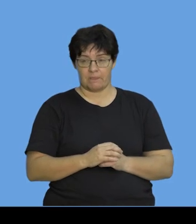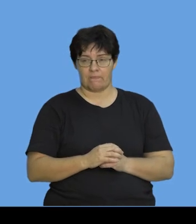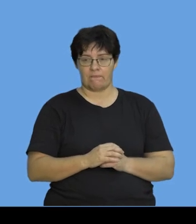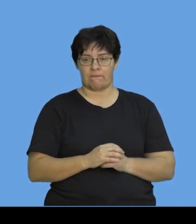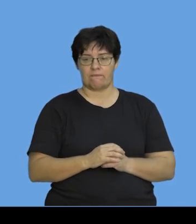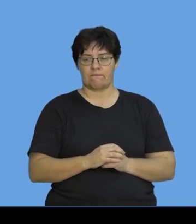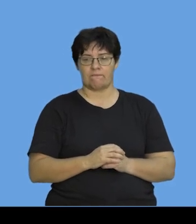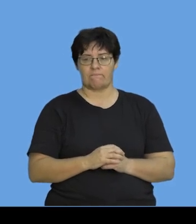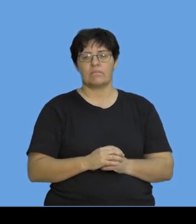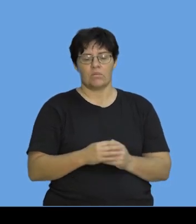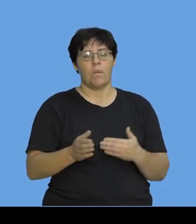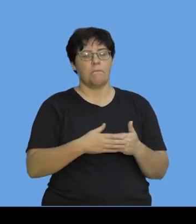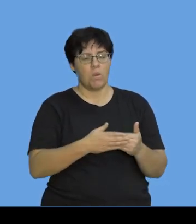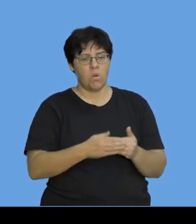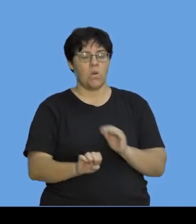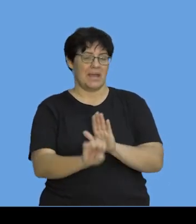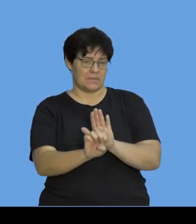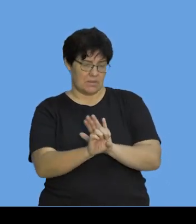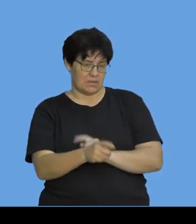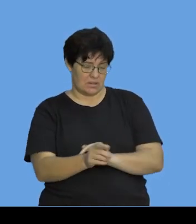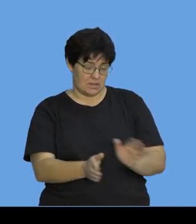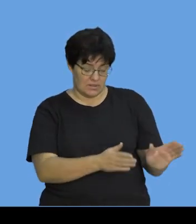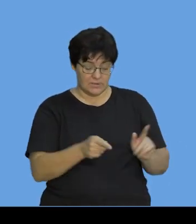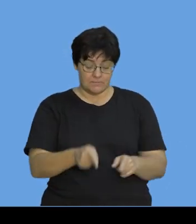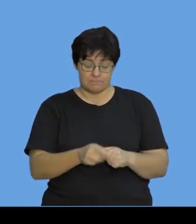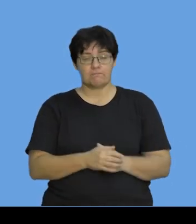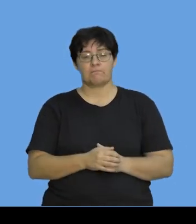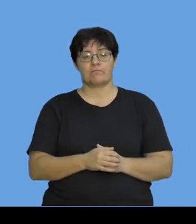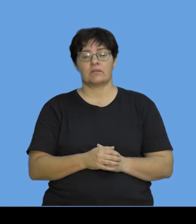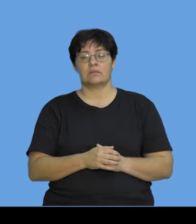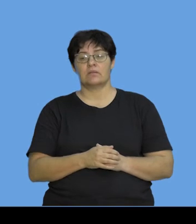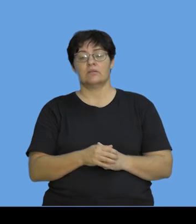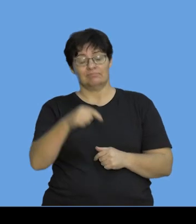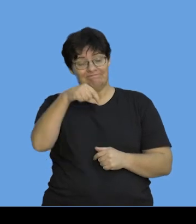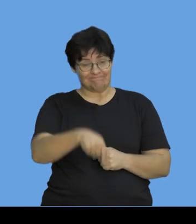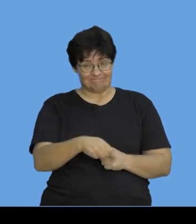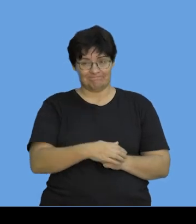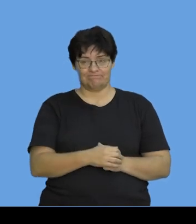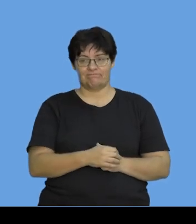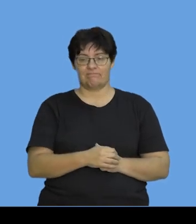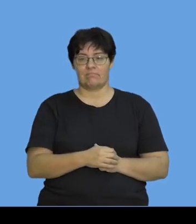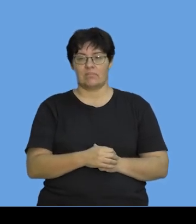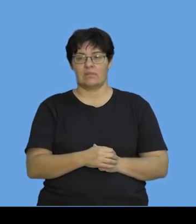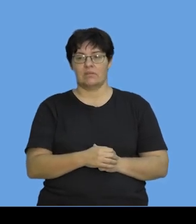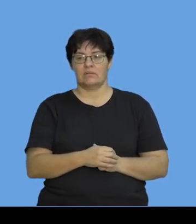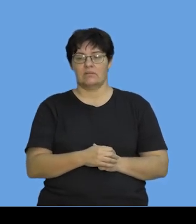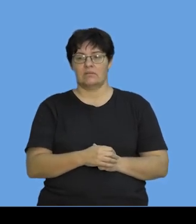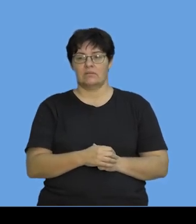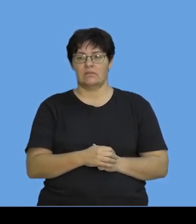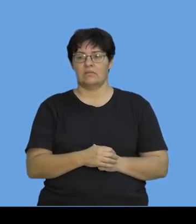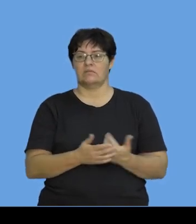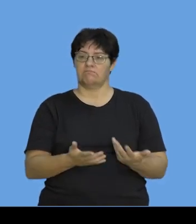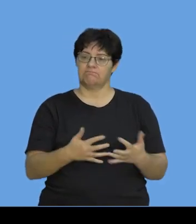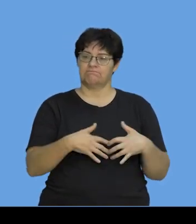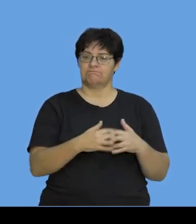typical example, right, which says in the reaction below, this is the one for formation of ammonia, which somehow looks